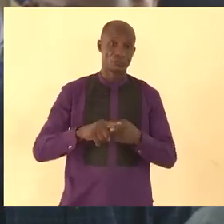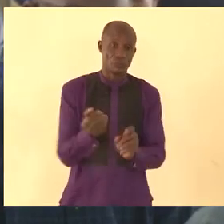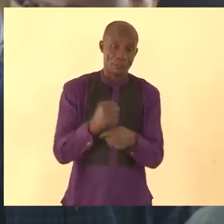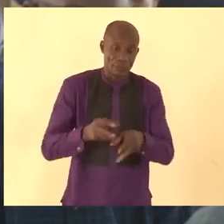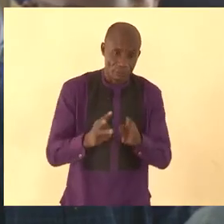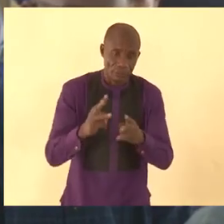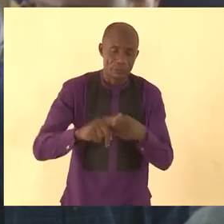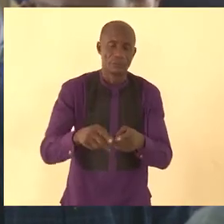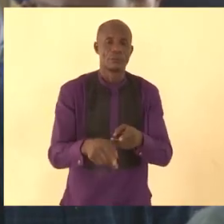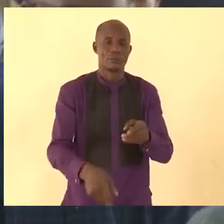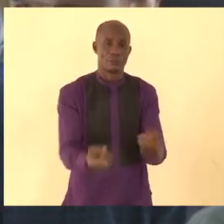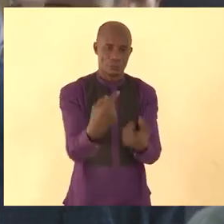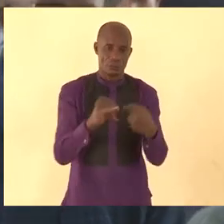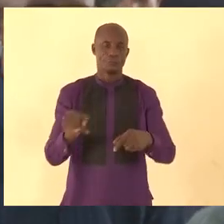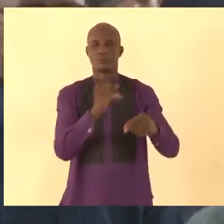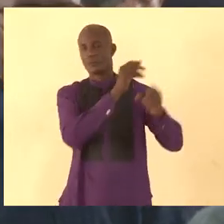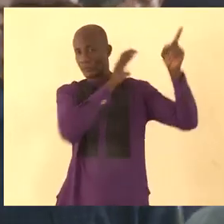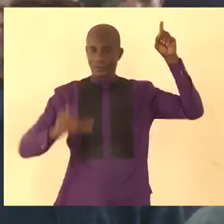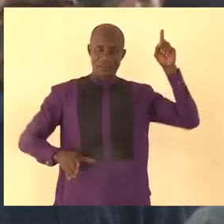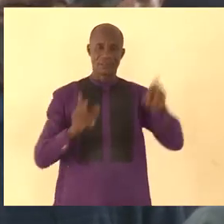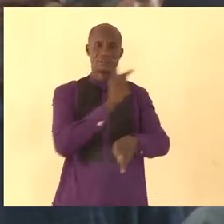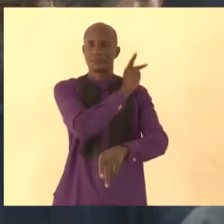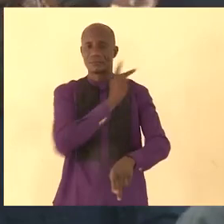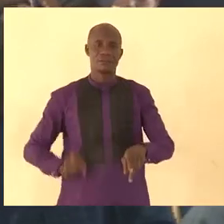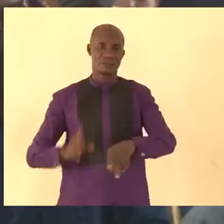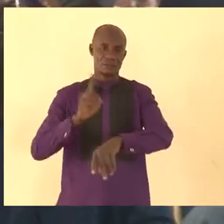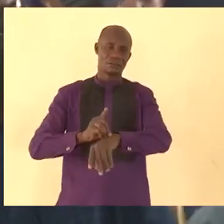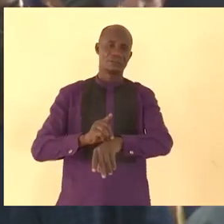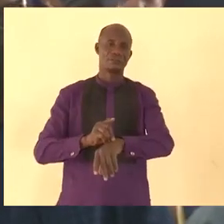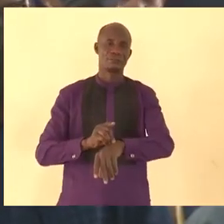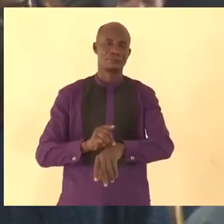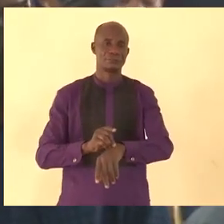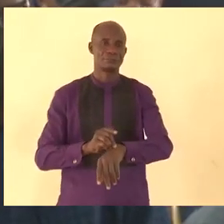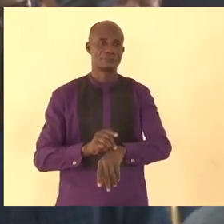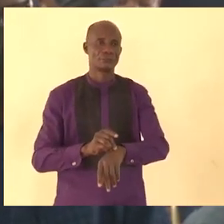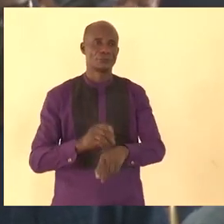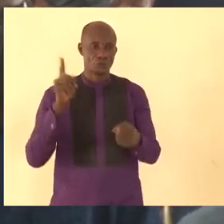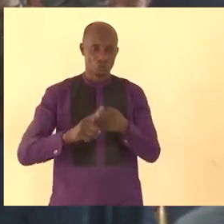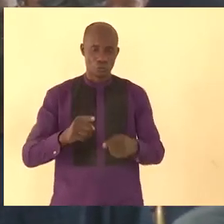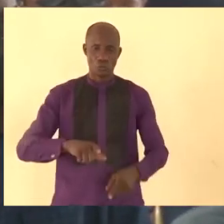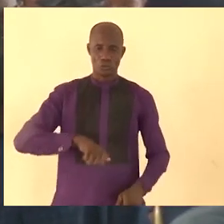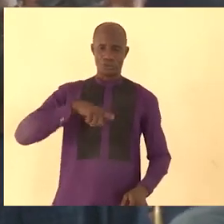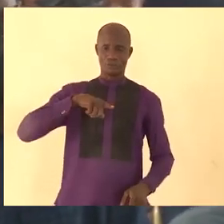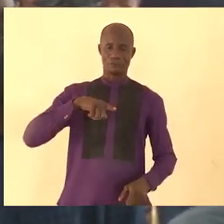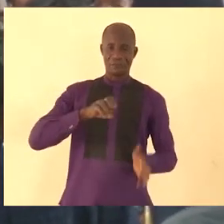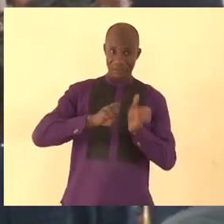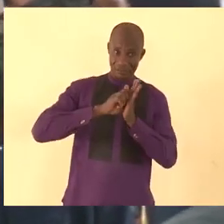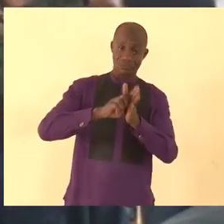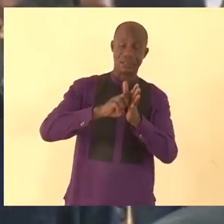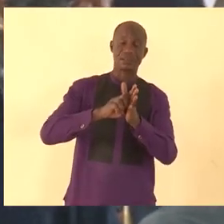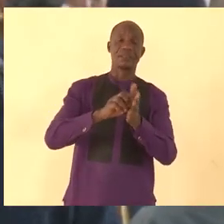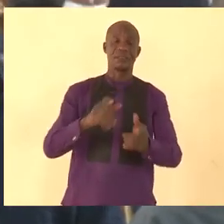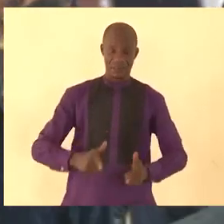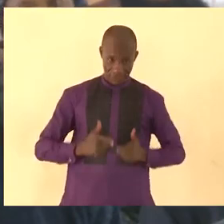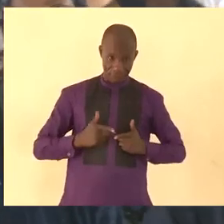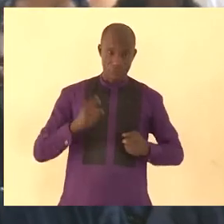coming of Christ's kingdom of peace? To live an exemplary life, to be of courage, to do